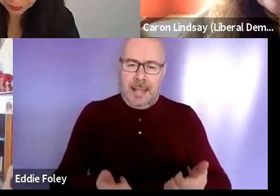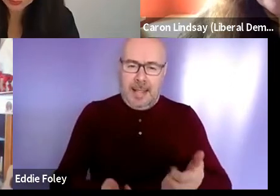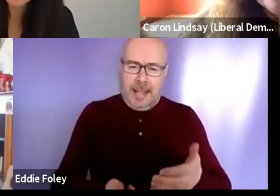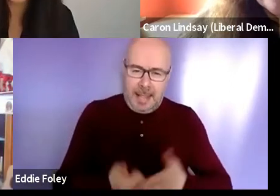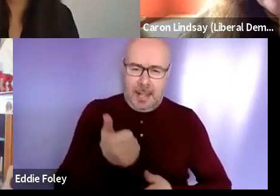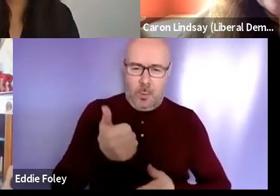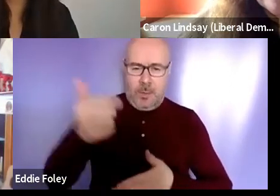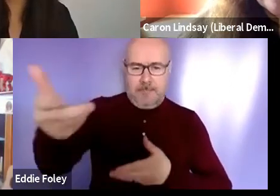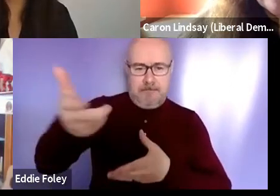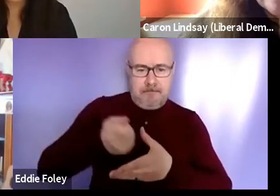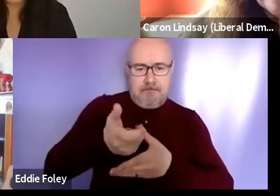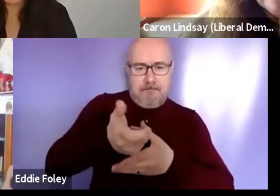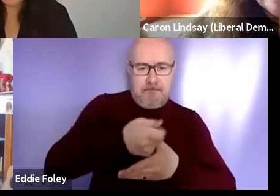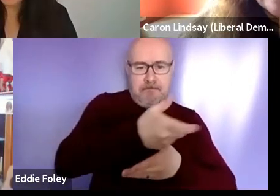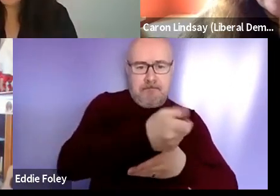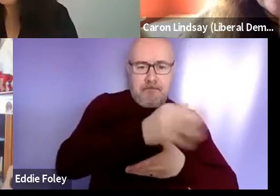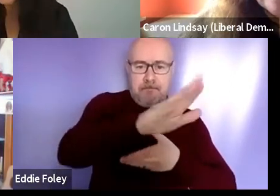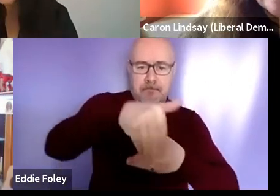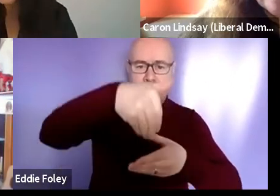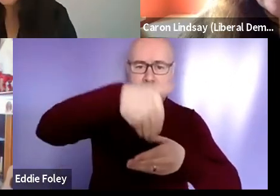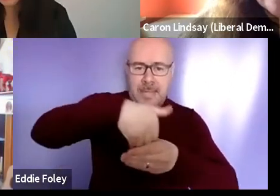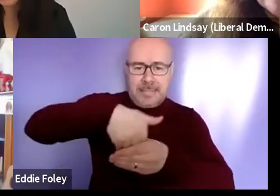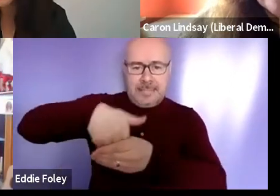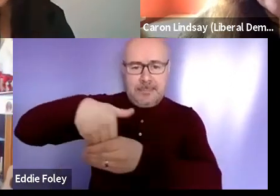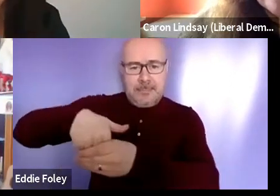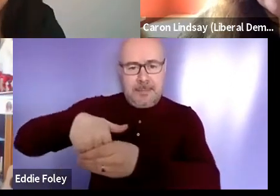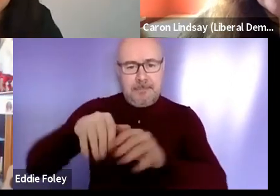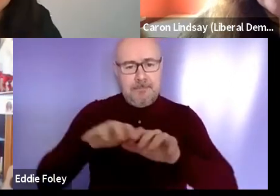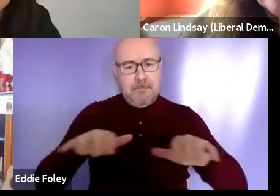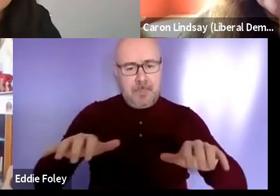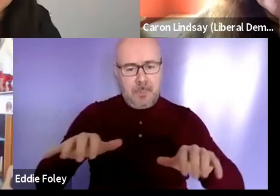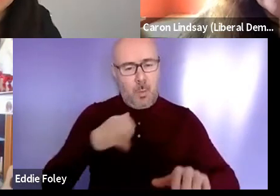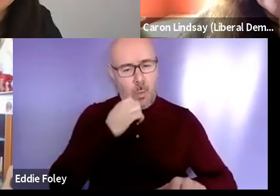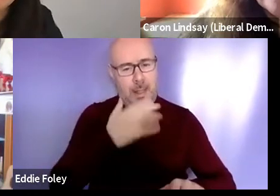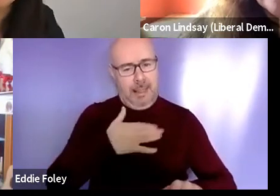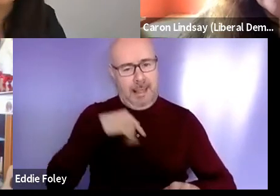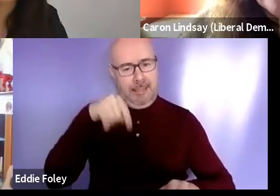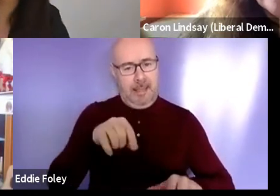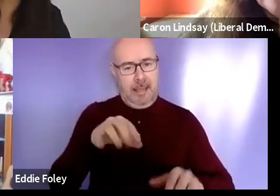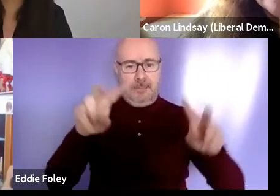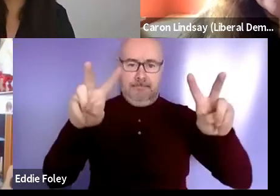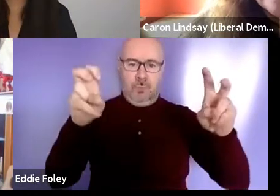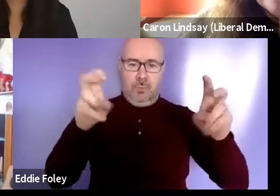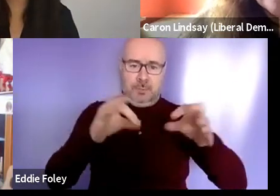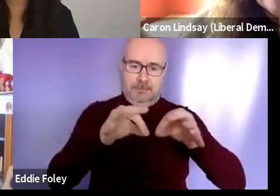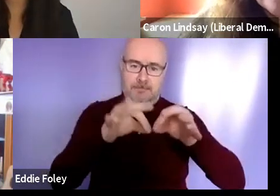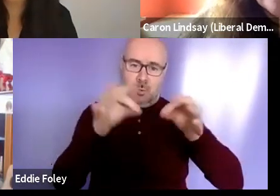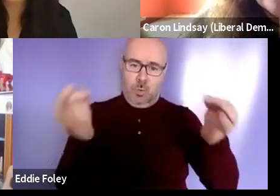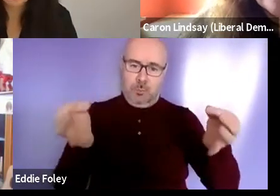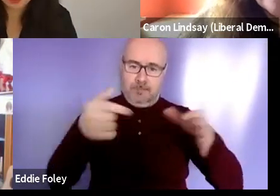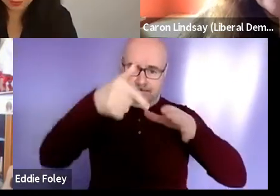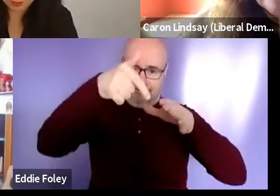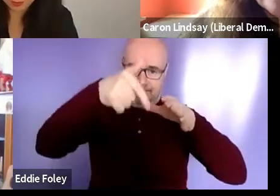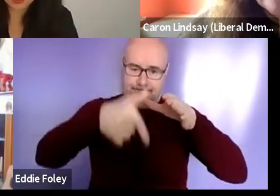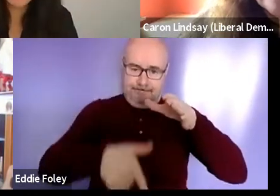think relate to that, and I'd like to explore that briefly with you in a little more depth, if I may. It's absolutely